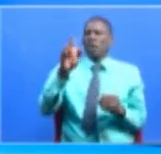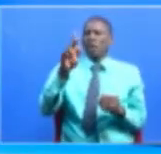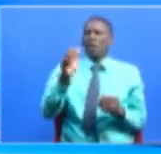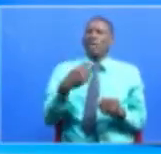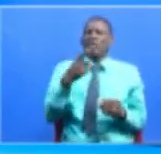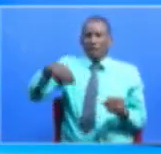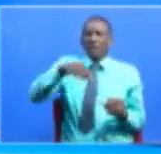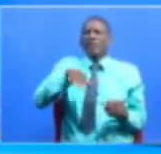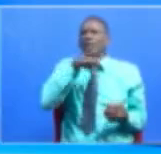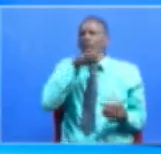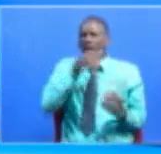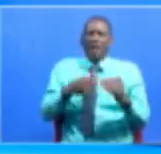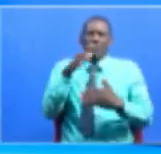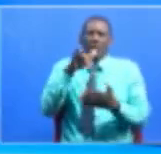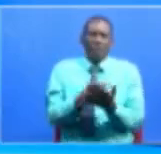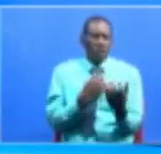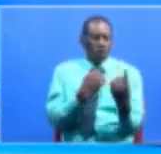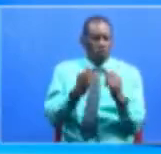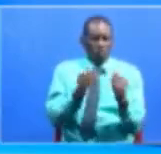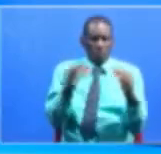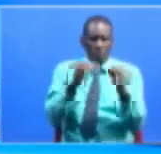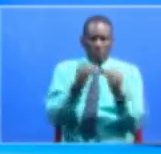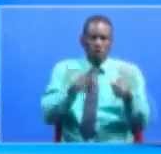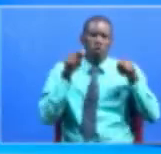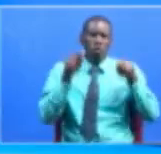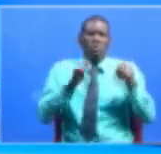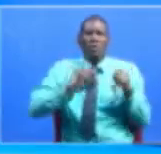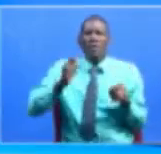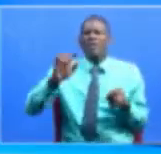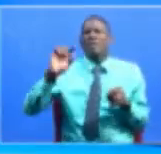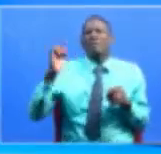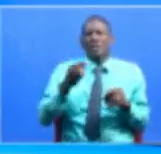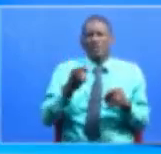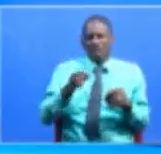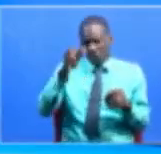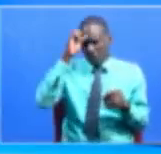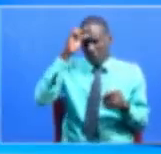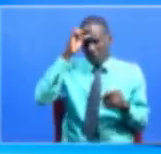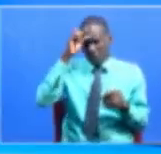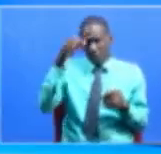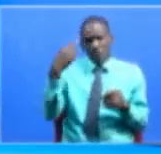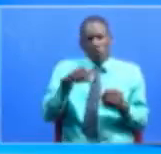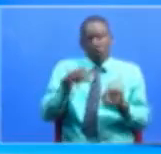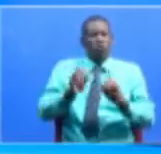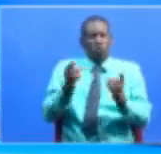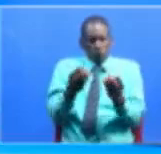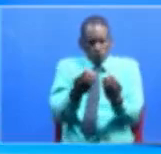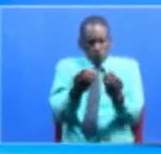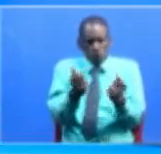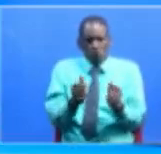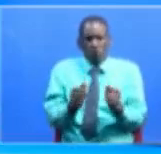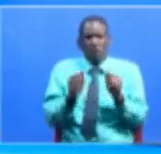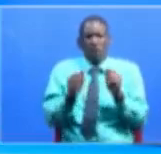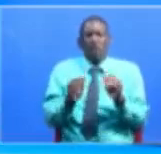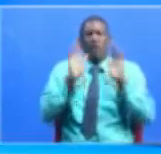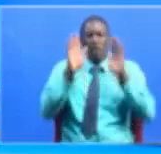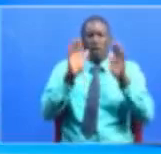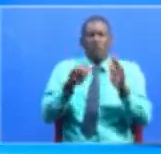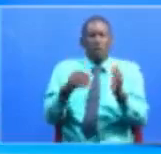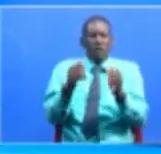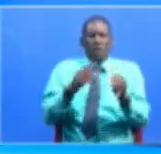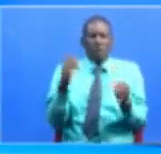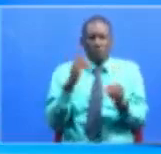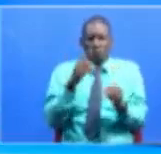who later addressed the rally, blamed the Kenya Kwanza administration of failing to address crucial issues affecting